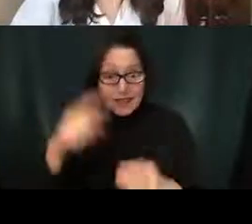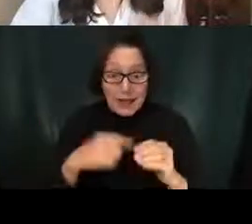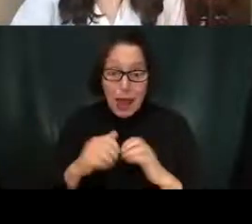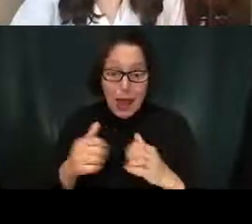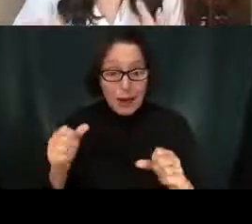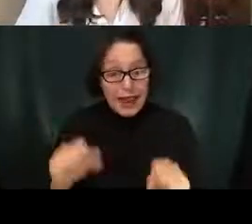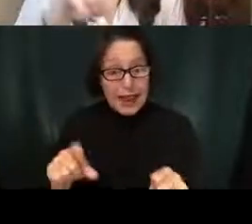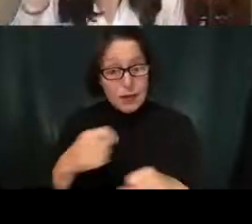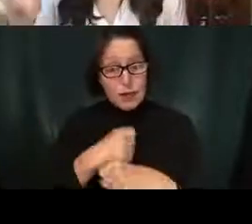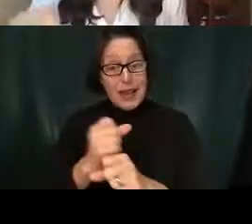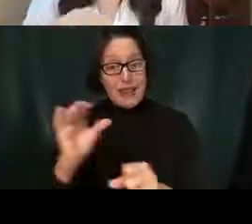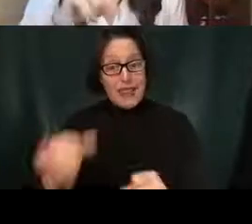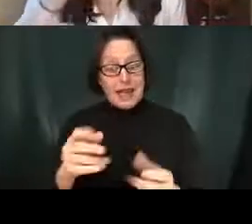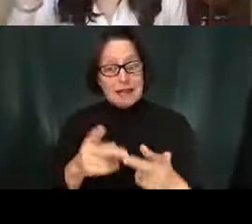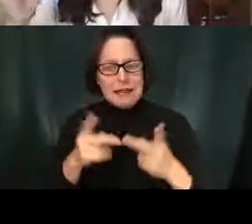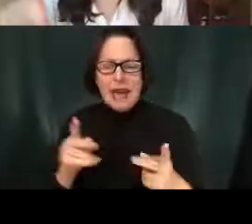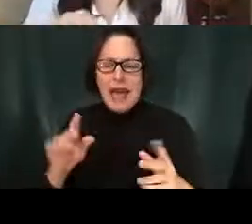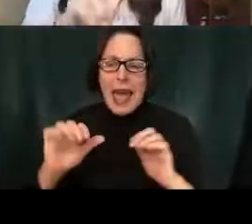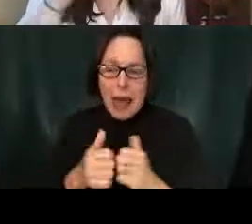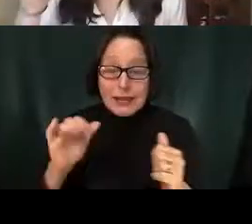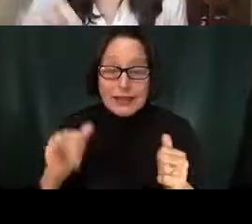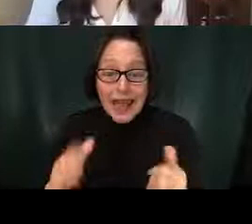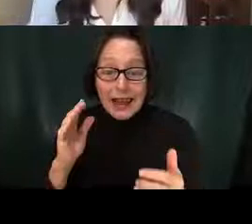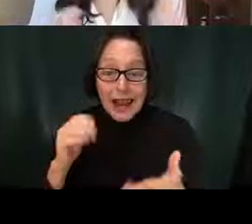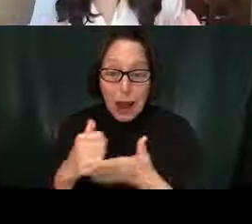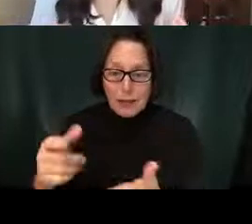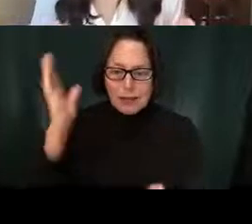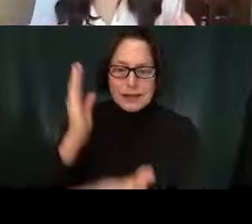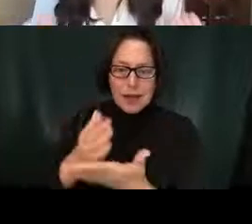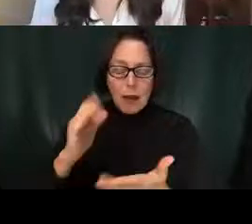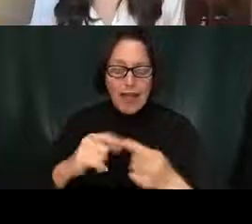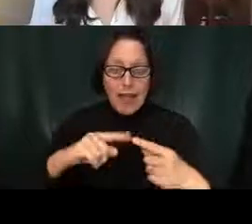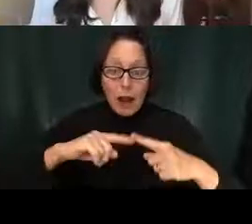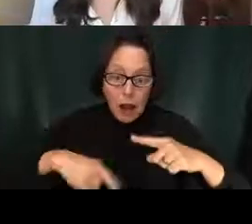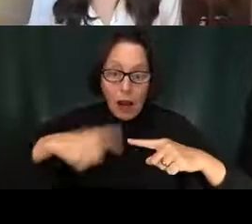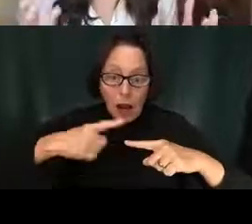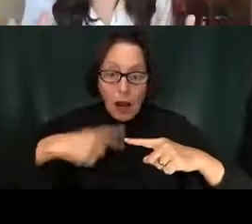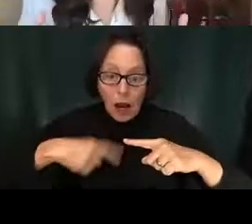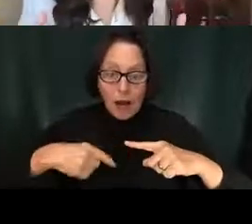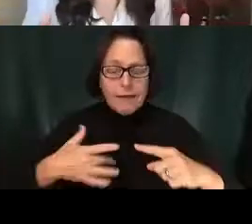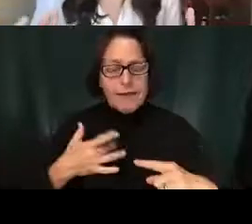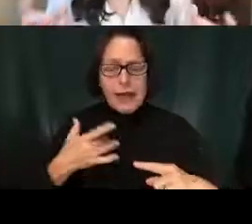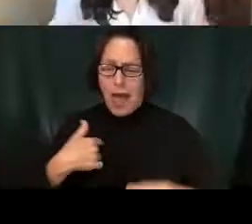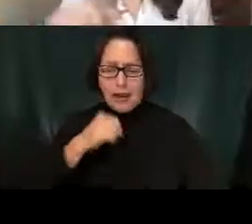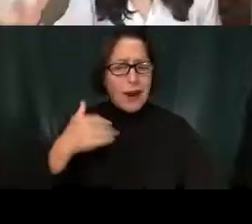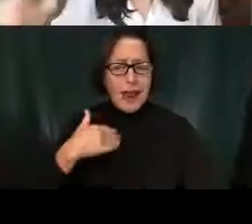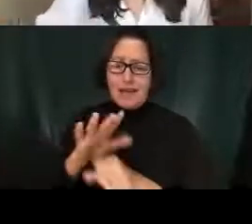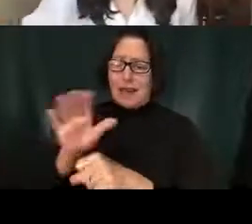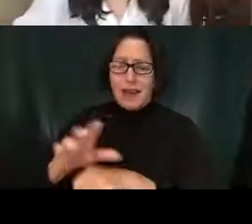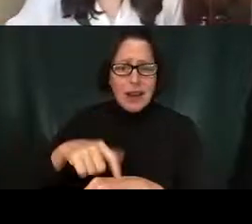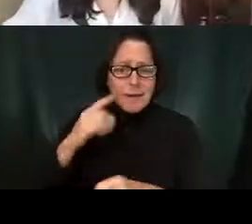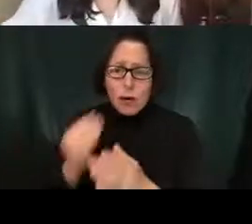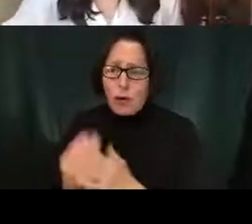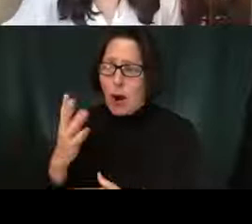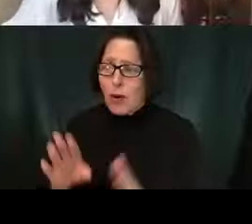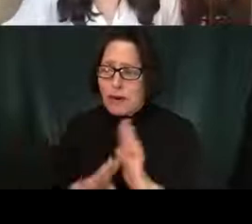spaces? And then how does that get you off the vicious cycle of feeling like you don't have the time to grow and develop